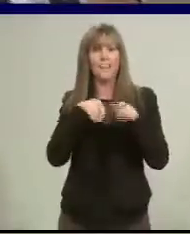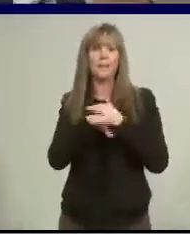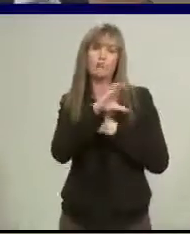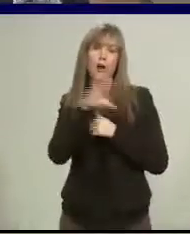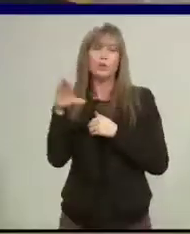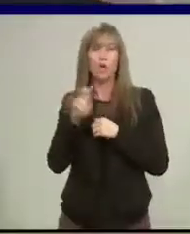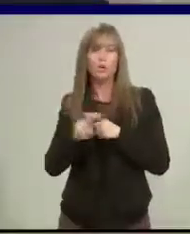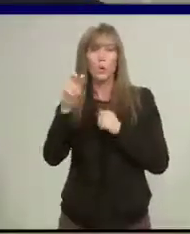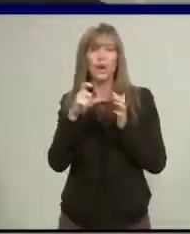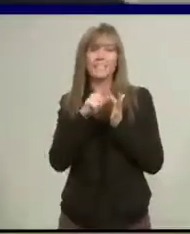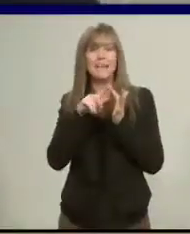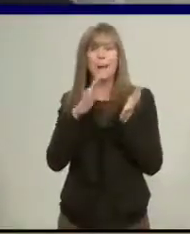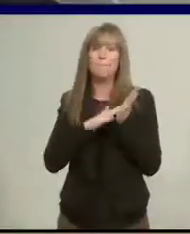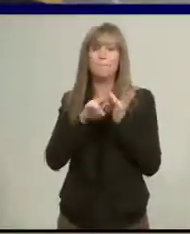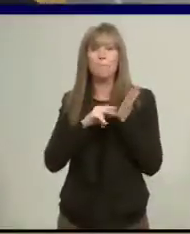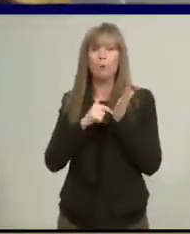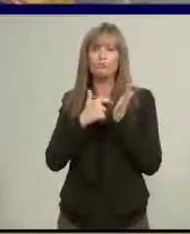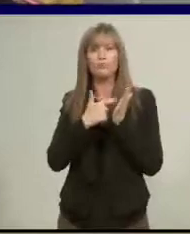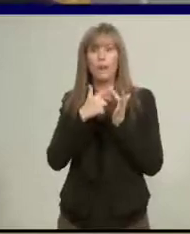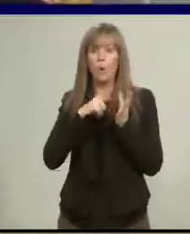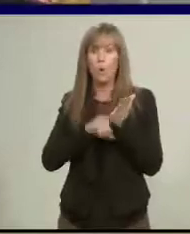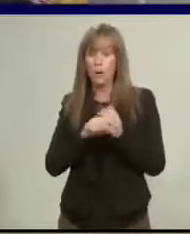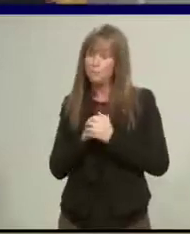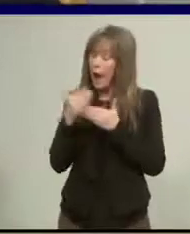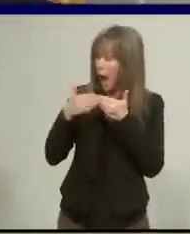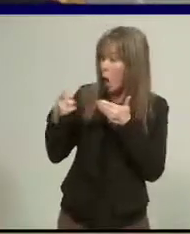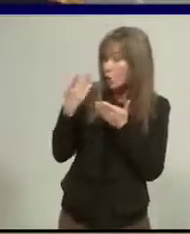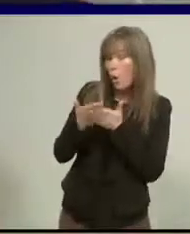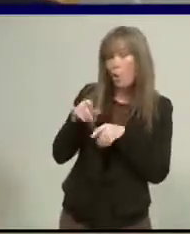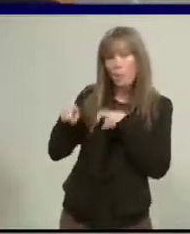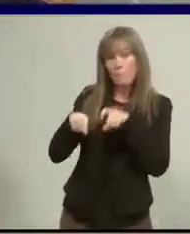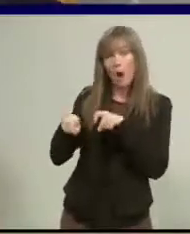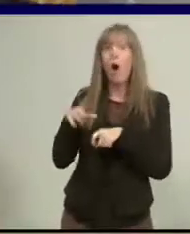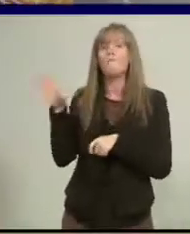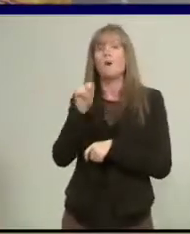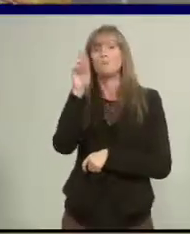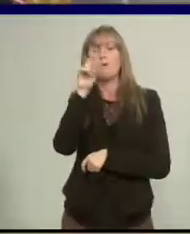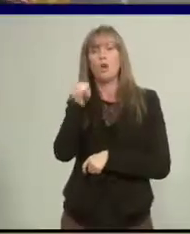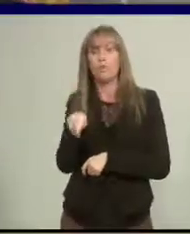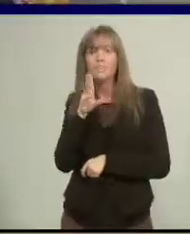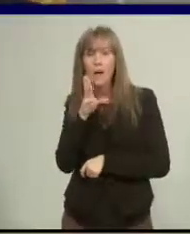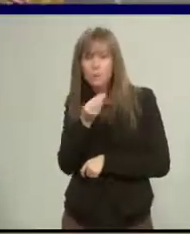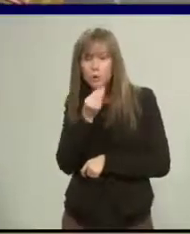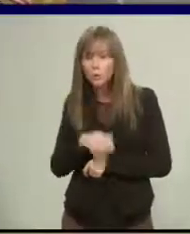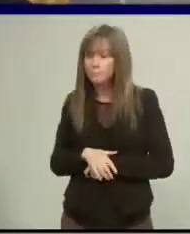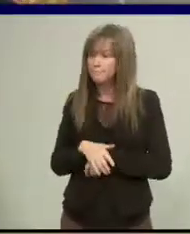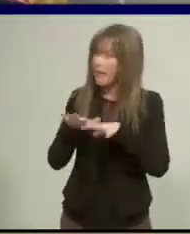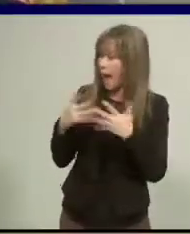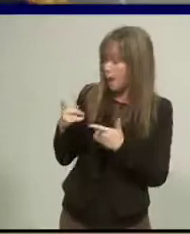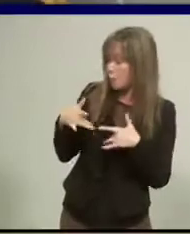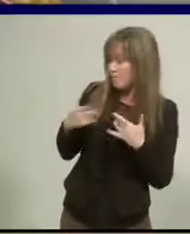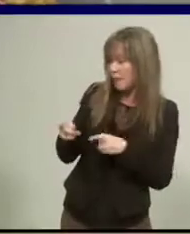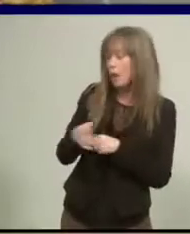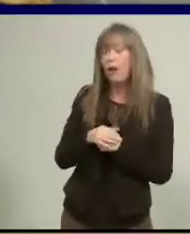de Montreal. How long have you been on the bike for now? I've been on since 12 o'clock this afternoon. And how are you